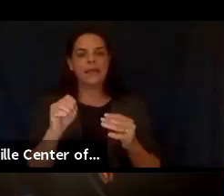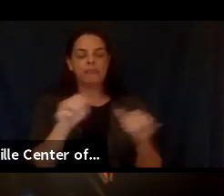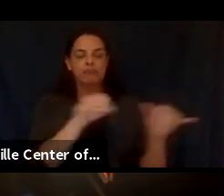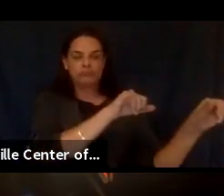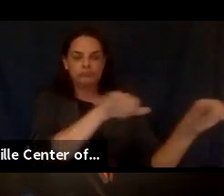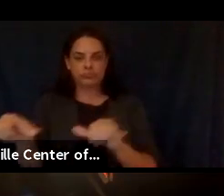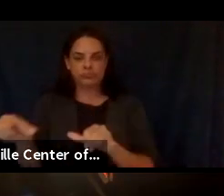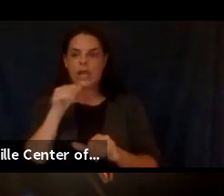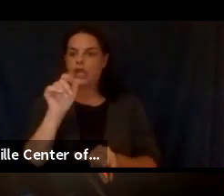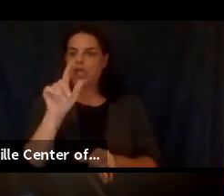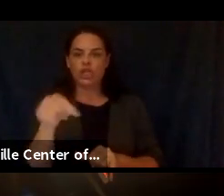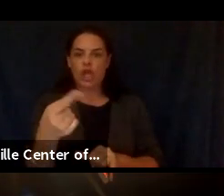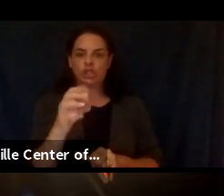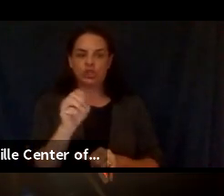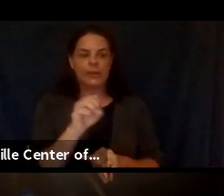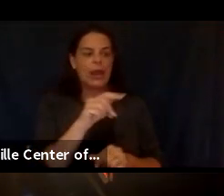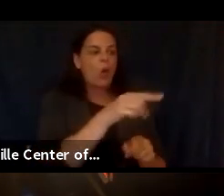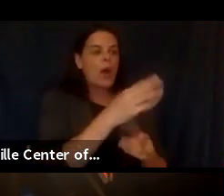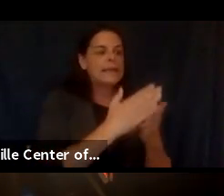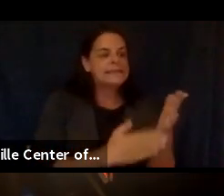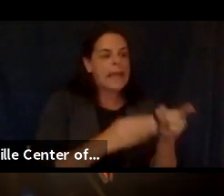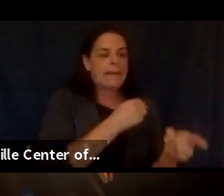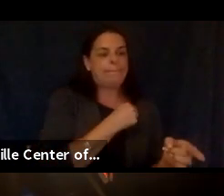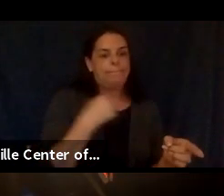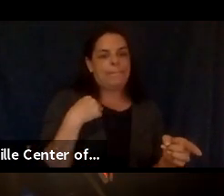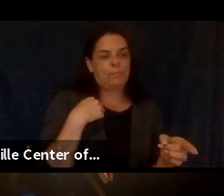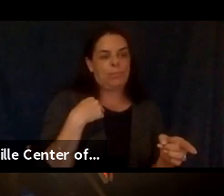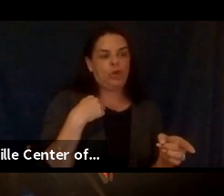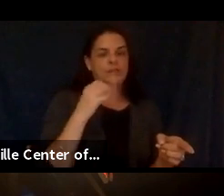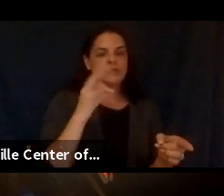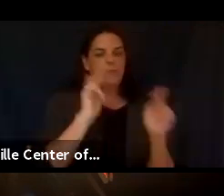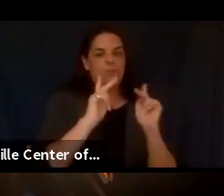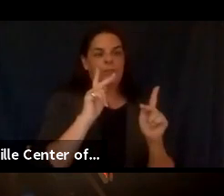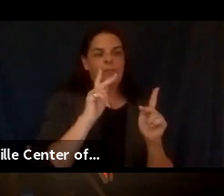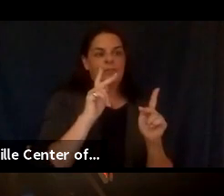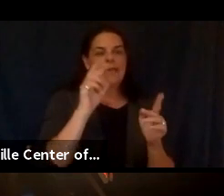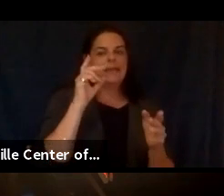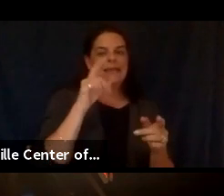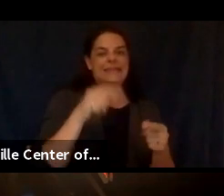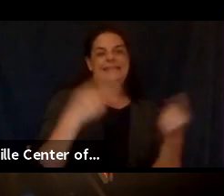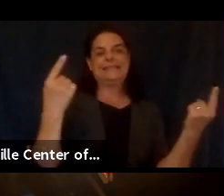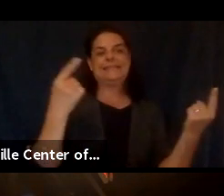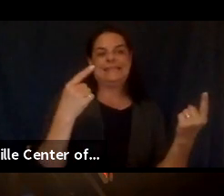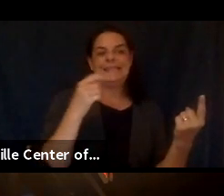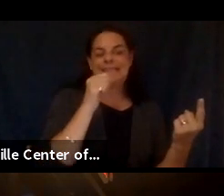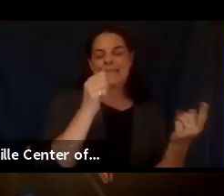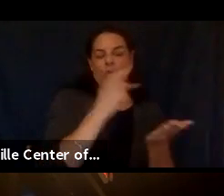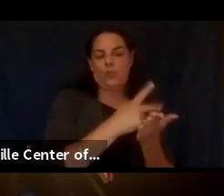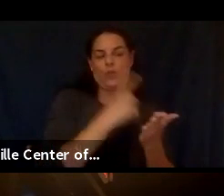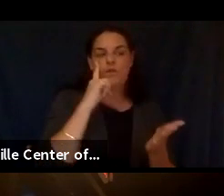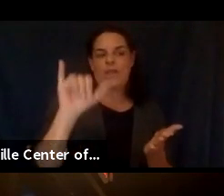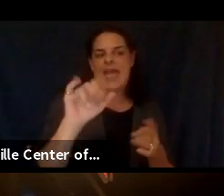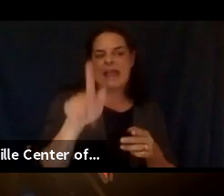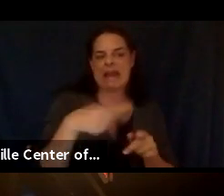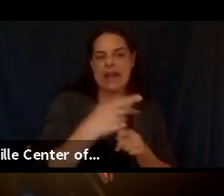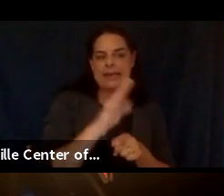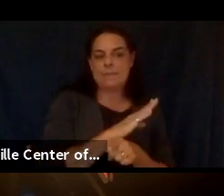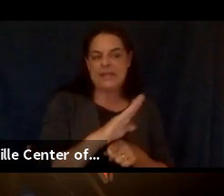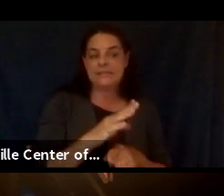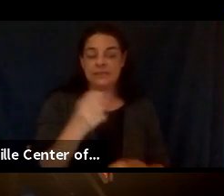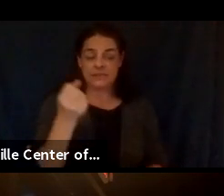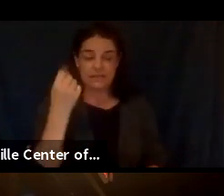cover the ones that some members of society disapprove of. Is that clear? Yes, thank you for clarifying